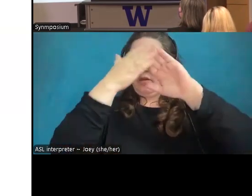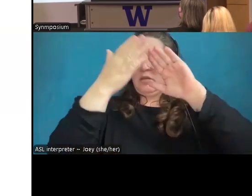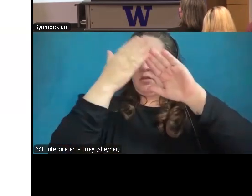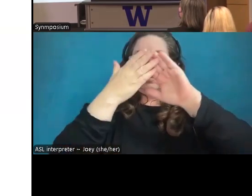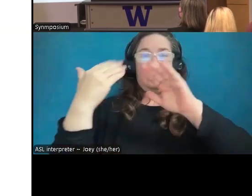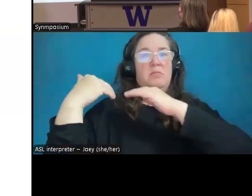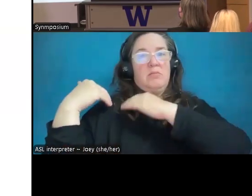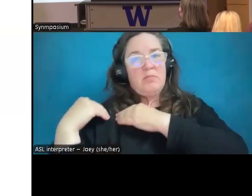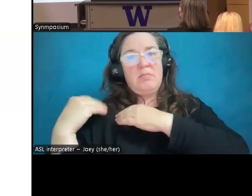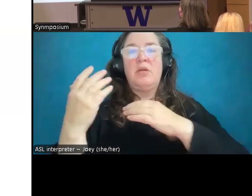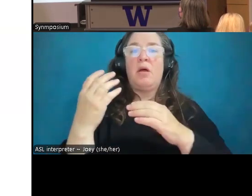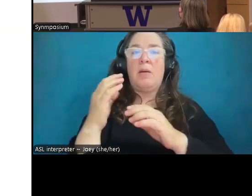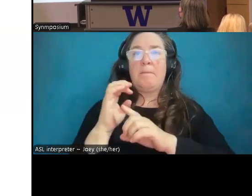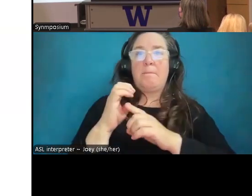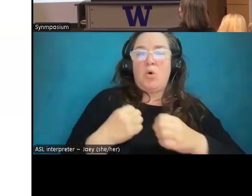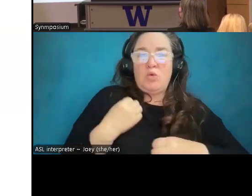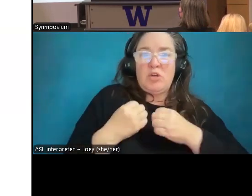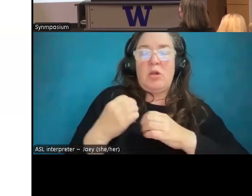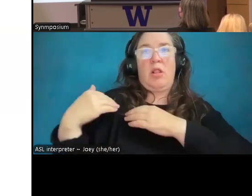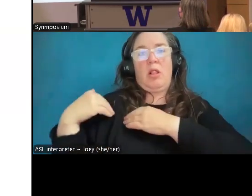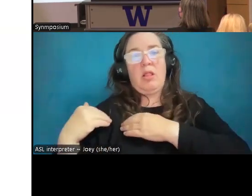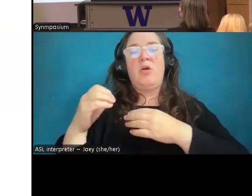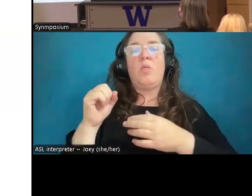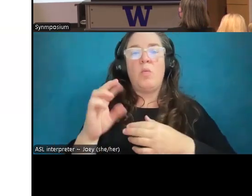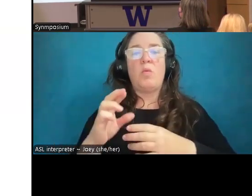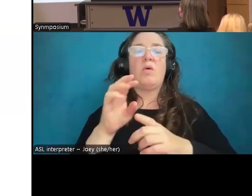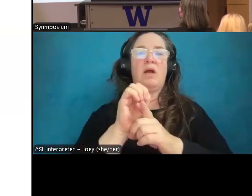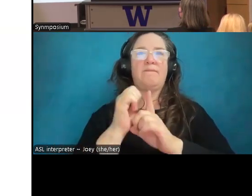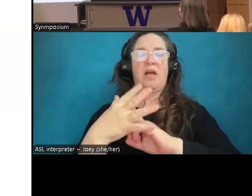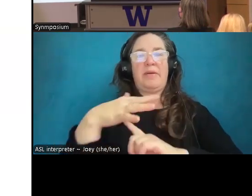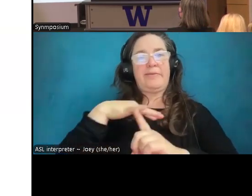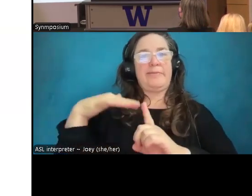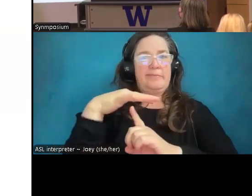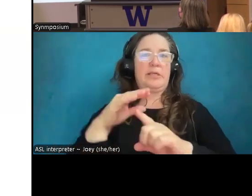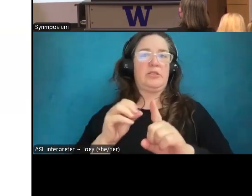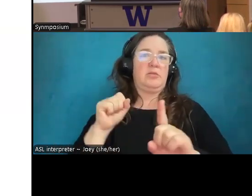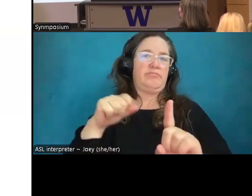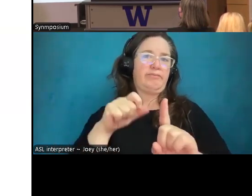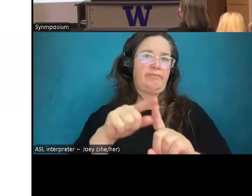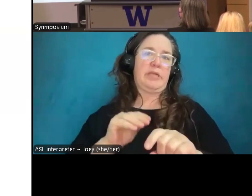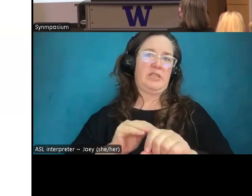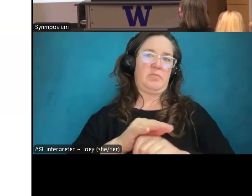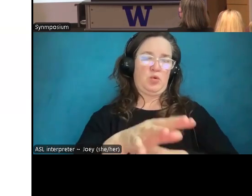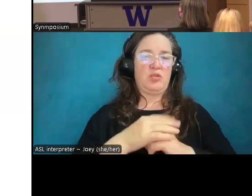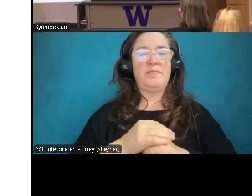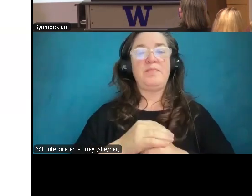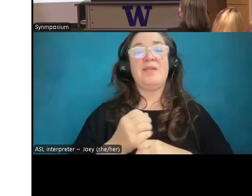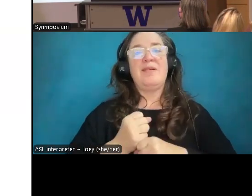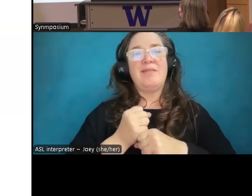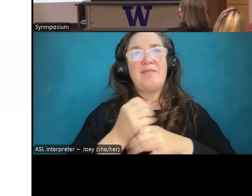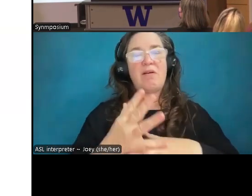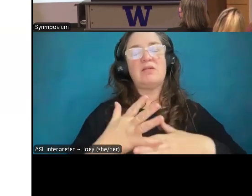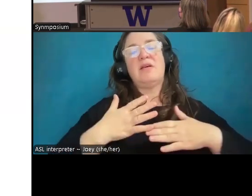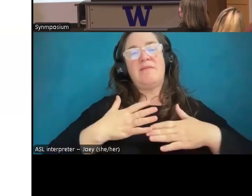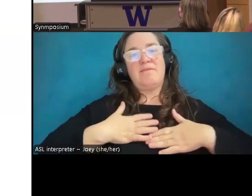environmental exposure. And what happens is then it triggers a fatigue that is either a physical fatigue, but it could also